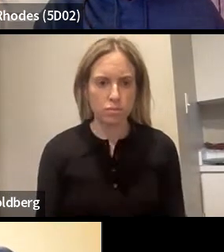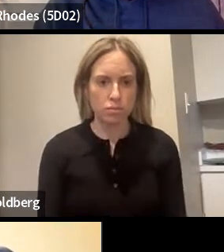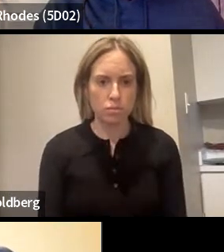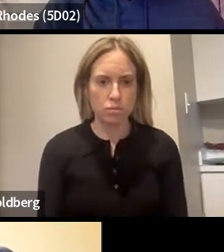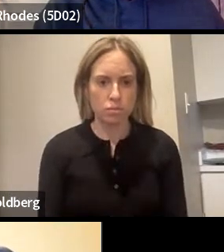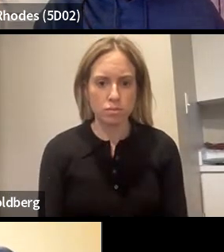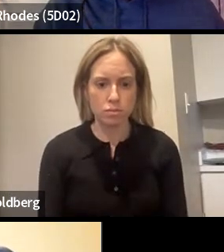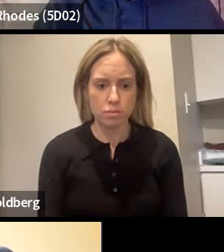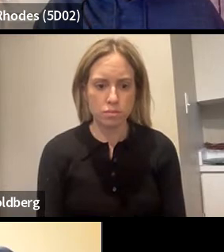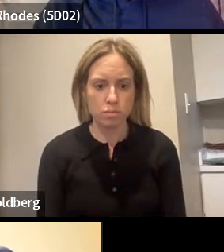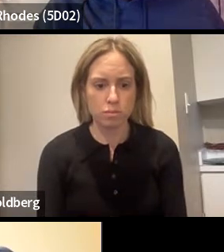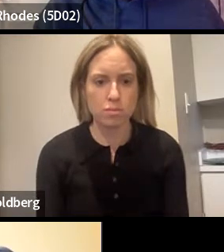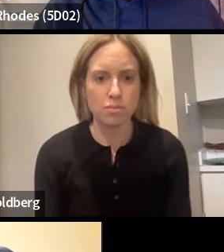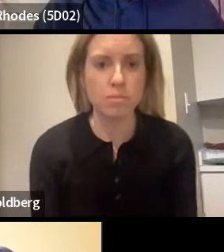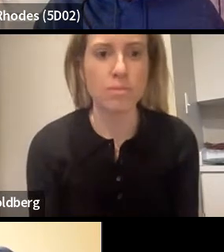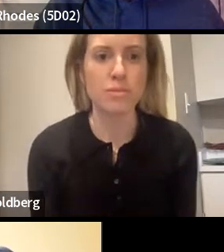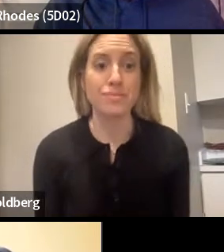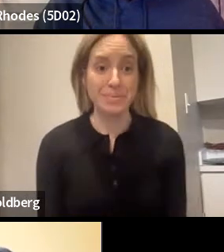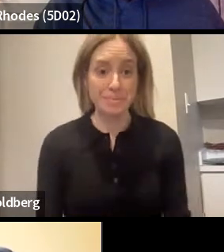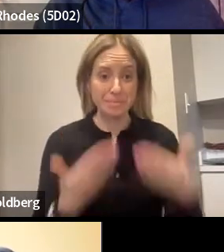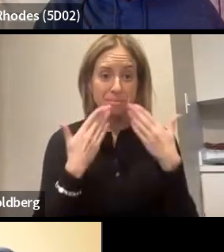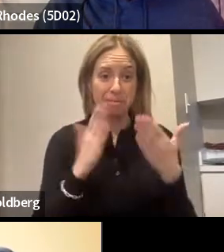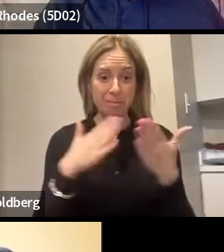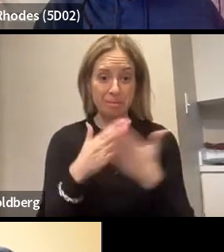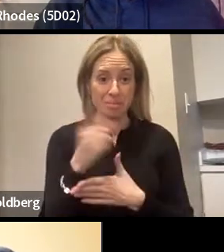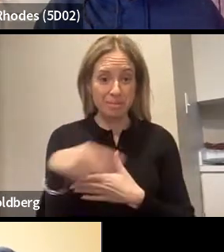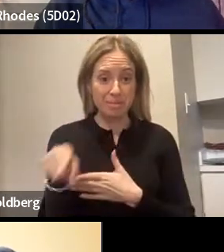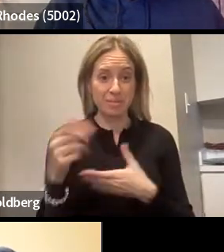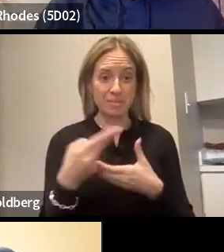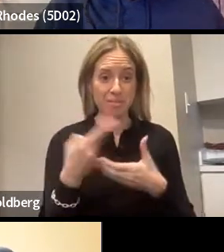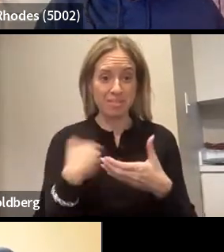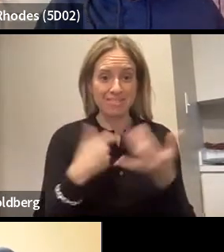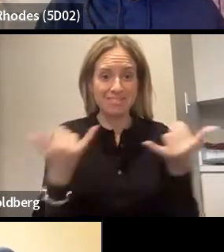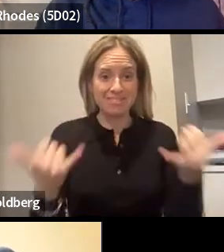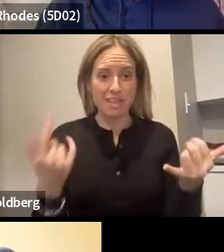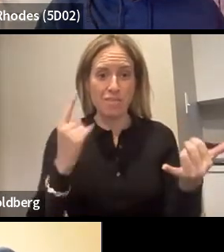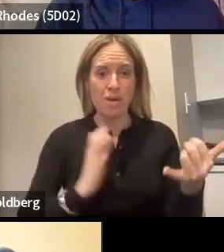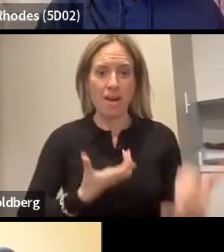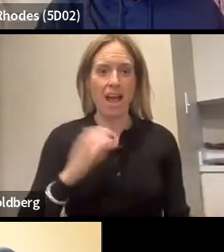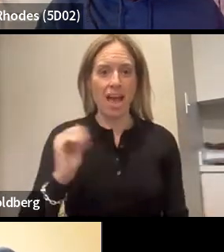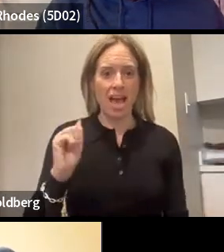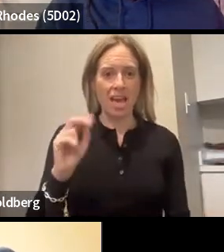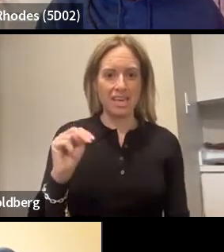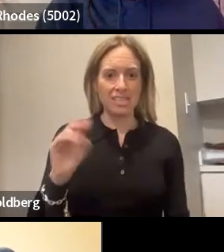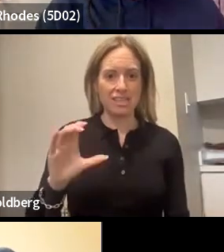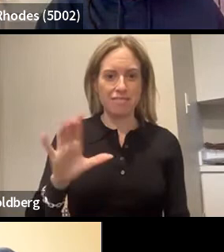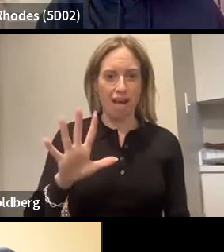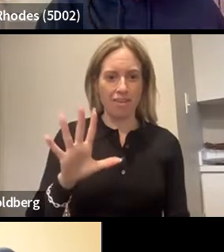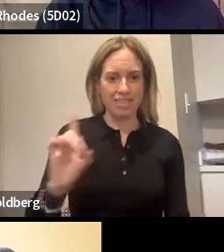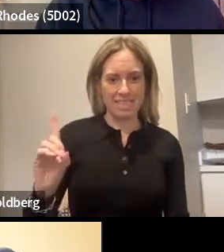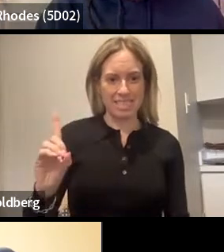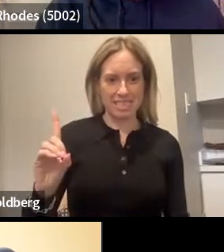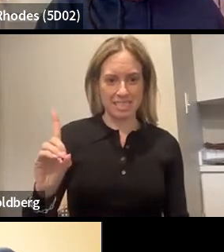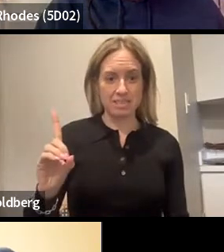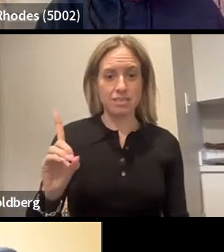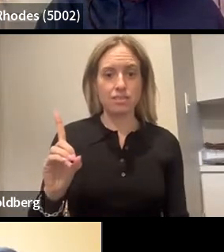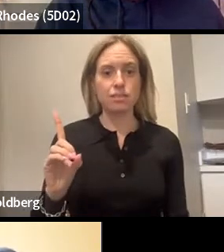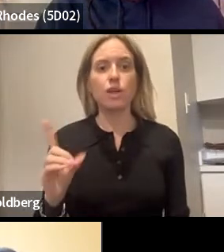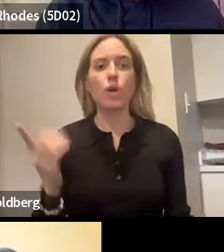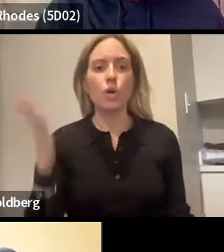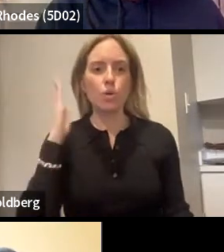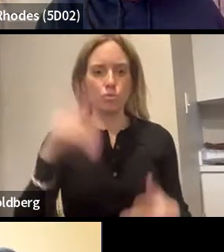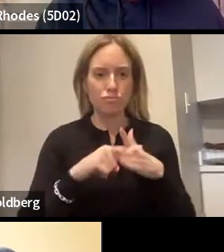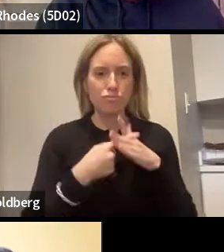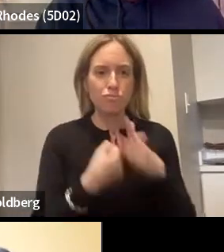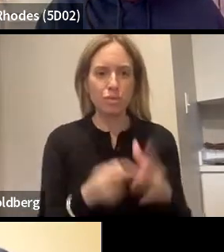Thank you everyone for joining us for tonight's monthly ANC public meeting. This is ANC 5D. I'll be calling the meeting to